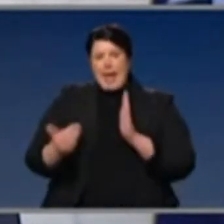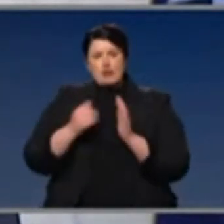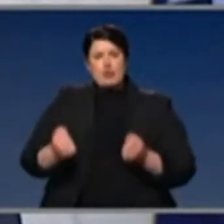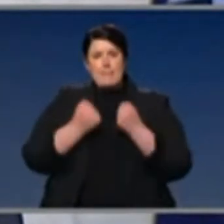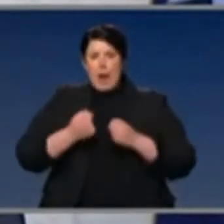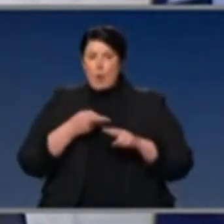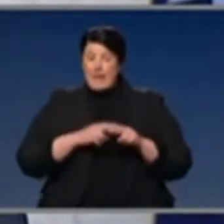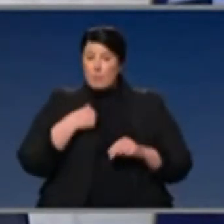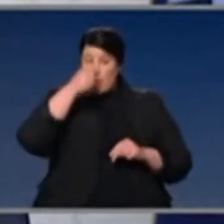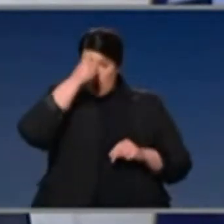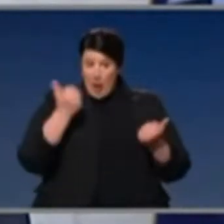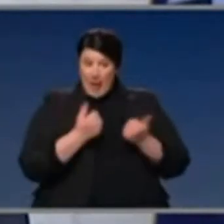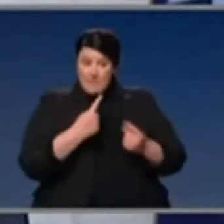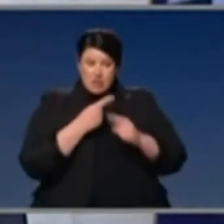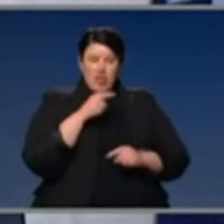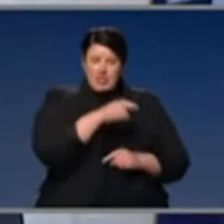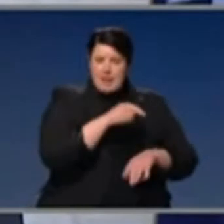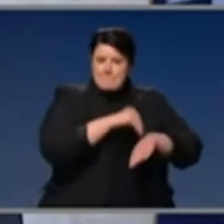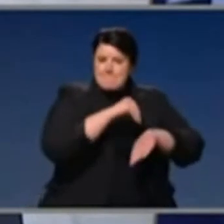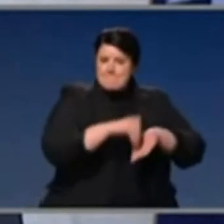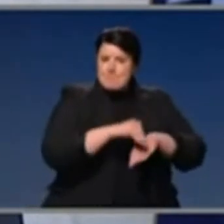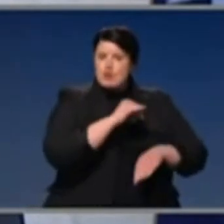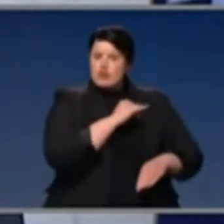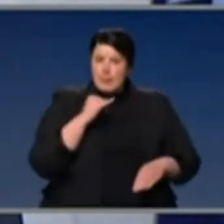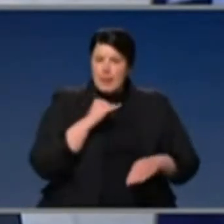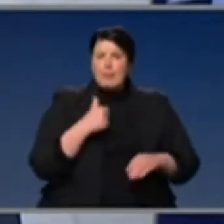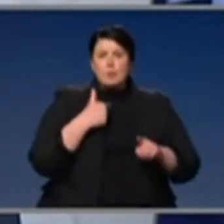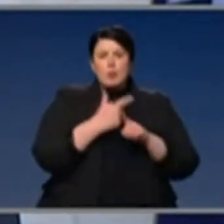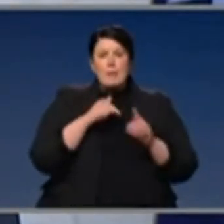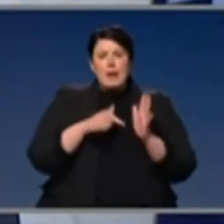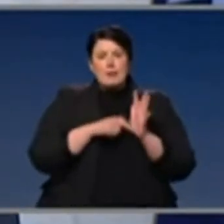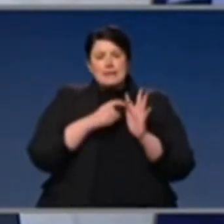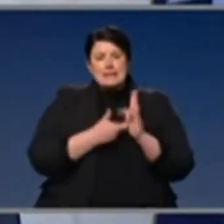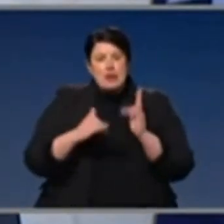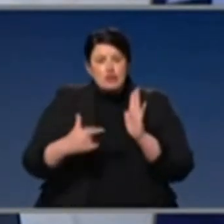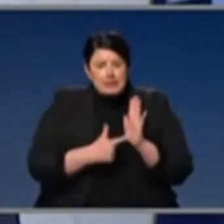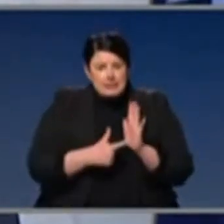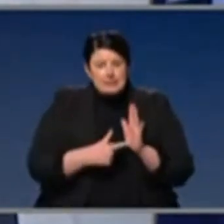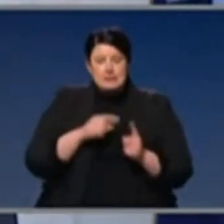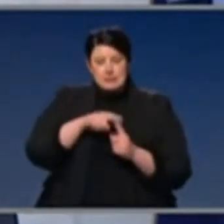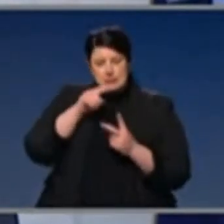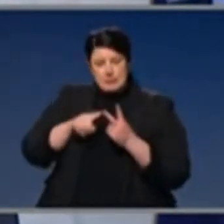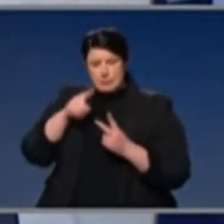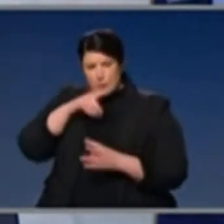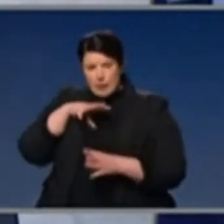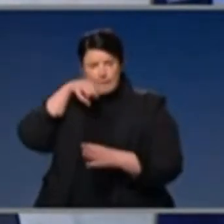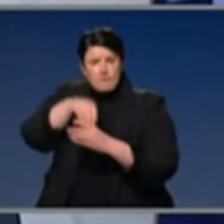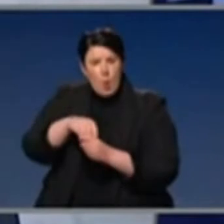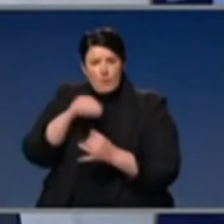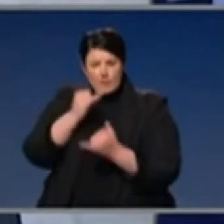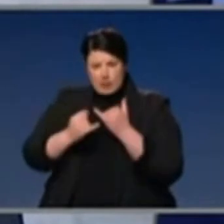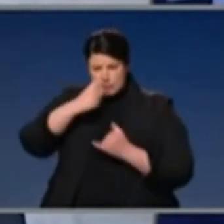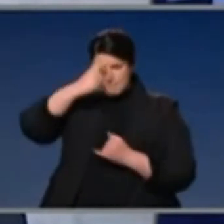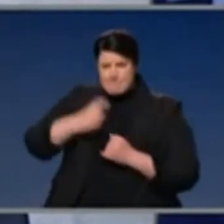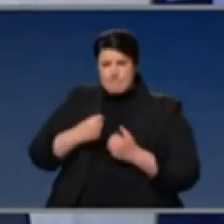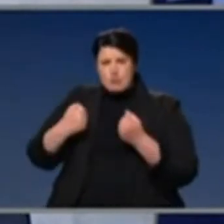there's more detail that we'll provide in time. But we're talking about terrorists, we're talking about people involved in very